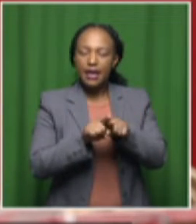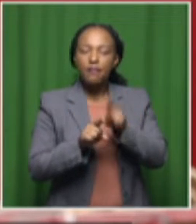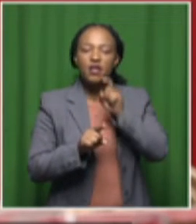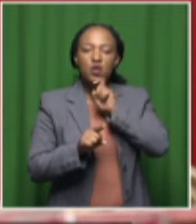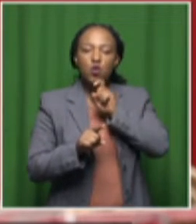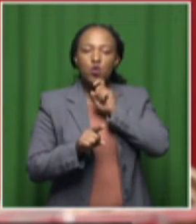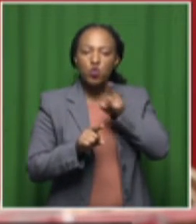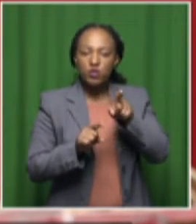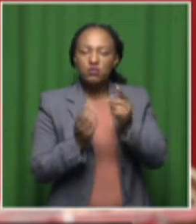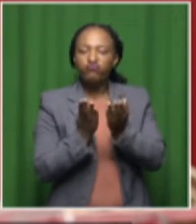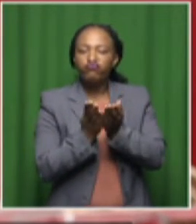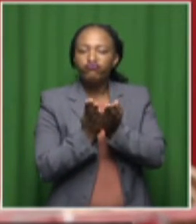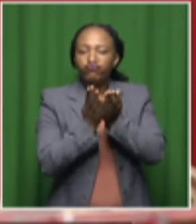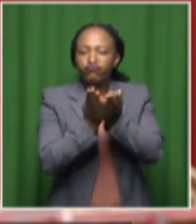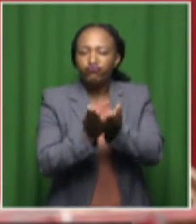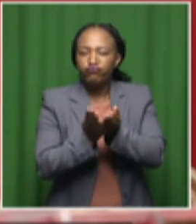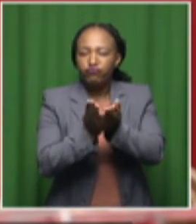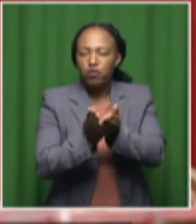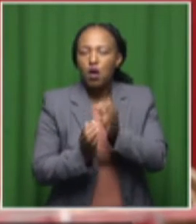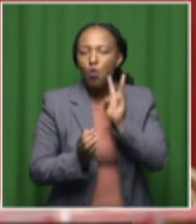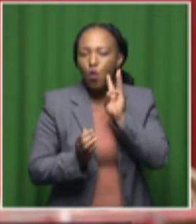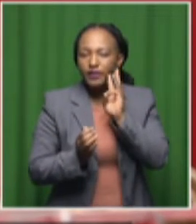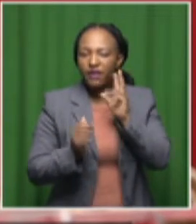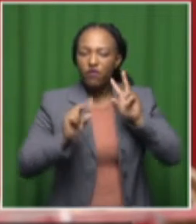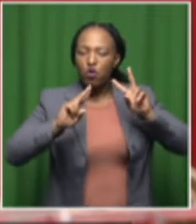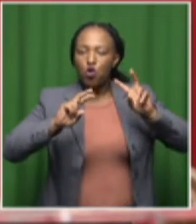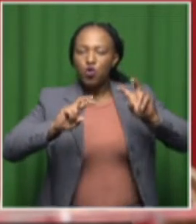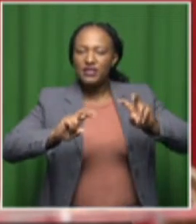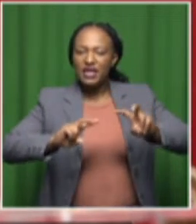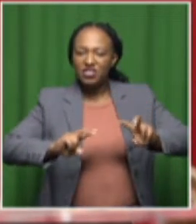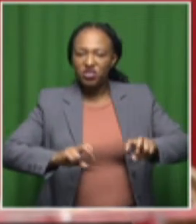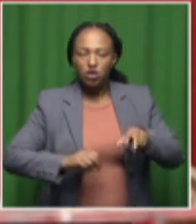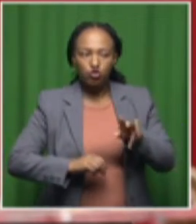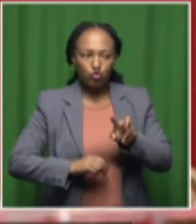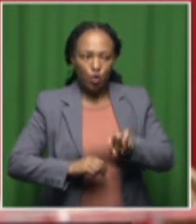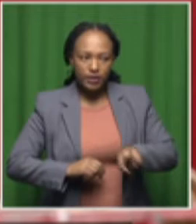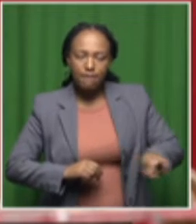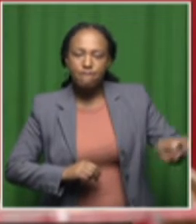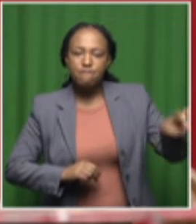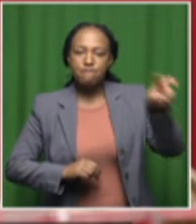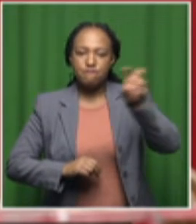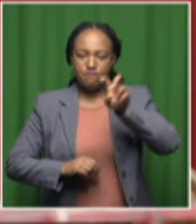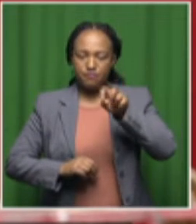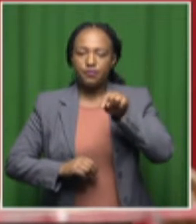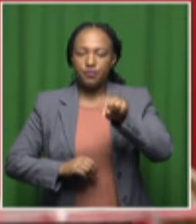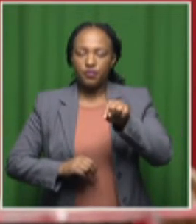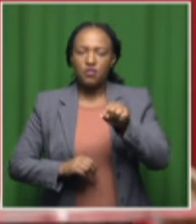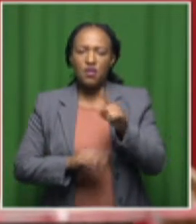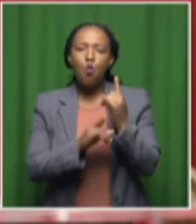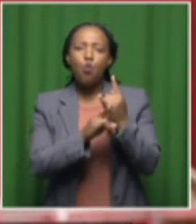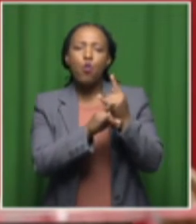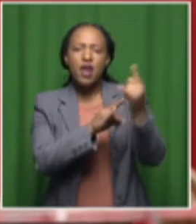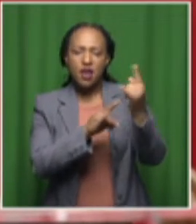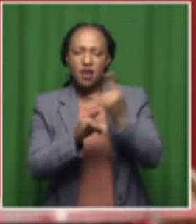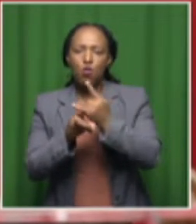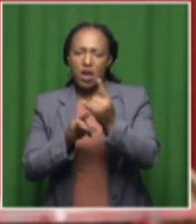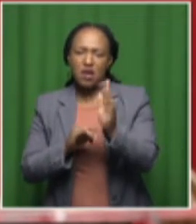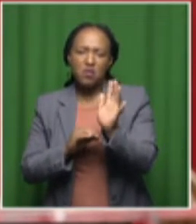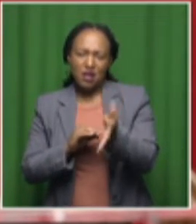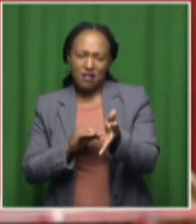the Antarctic and research tourism, as we call it. So it was a win-win situation. They will be taking